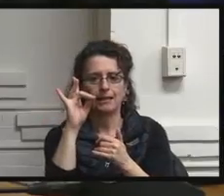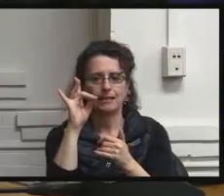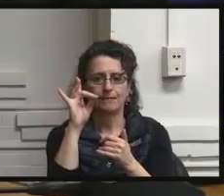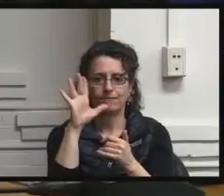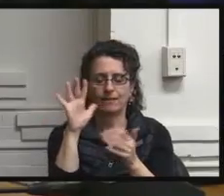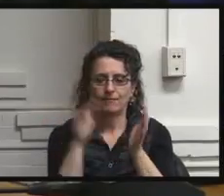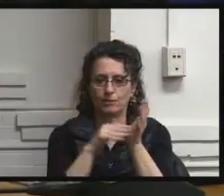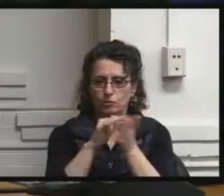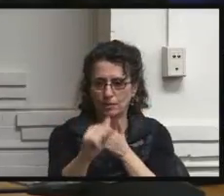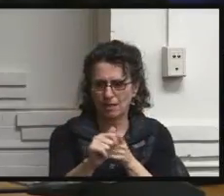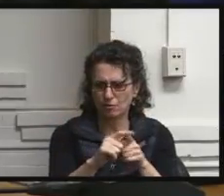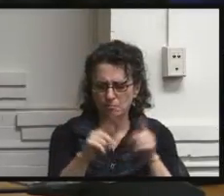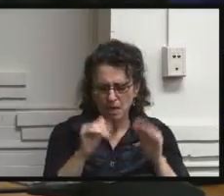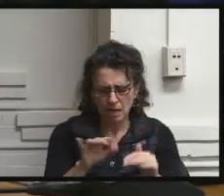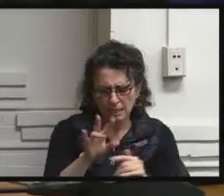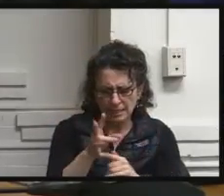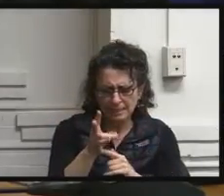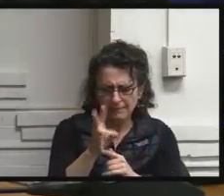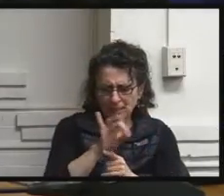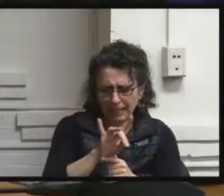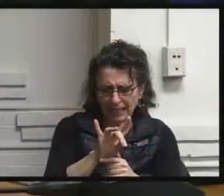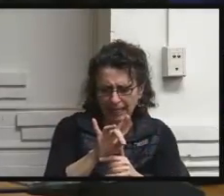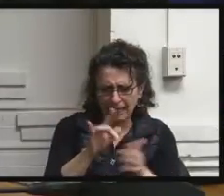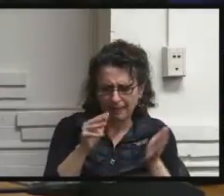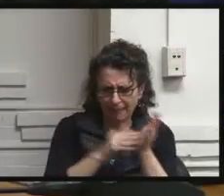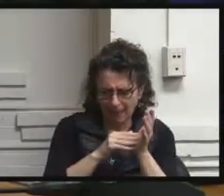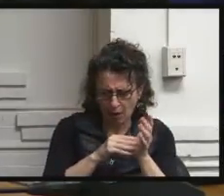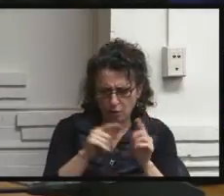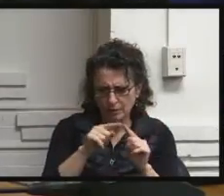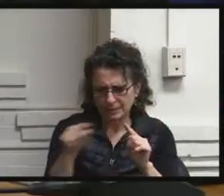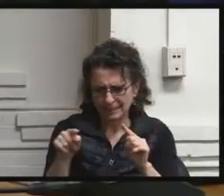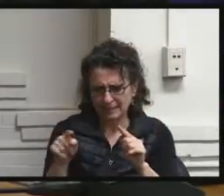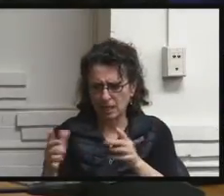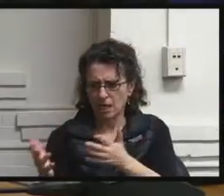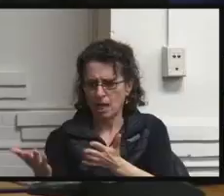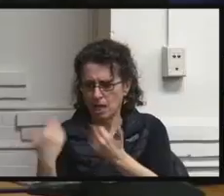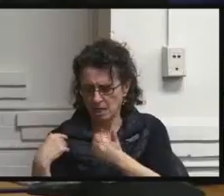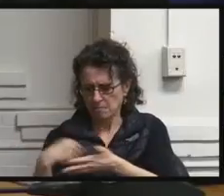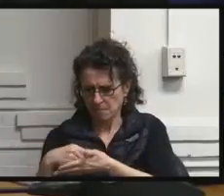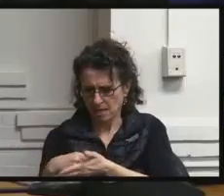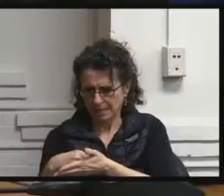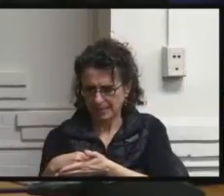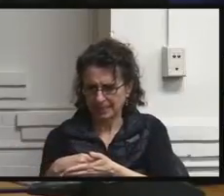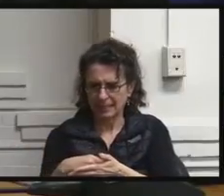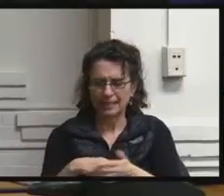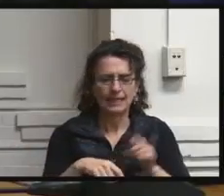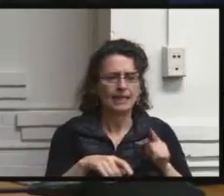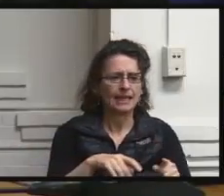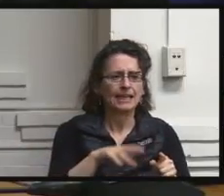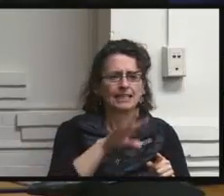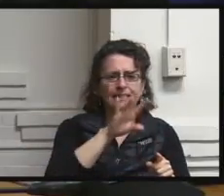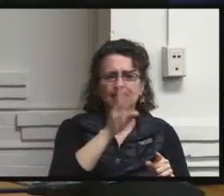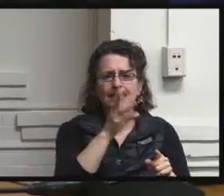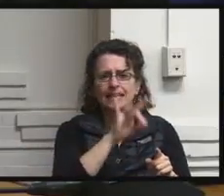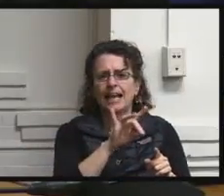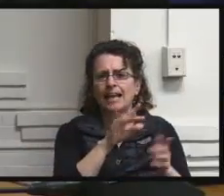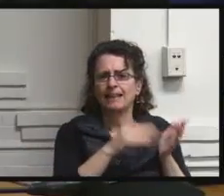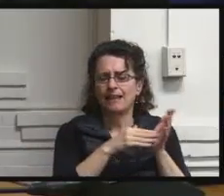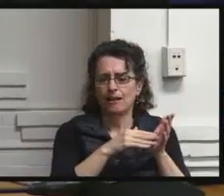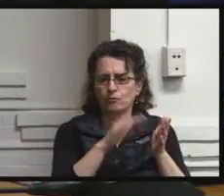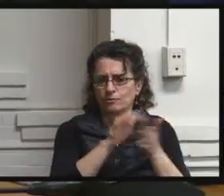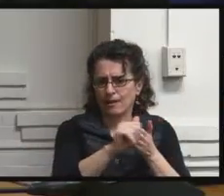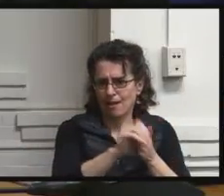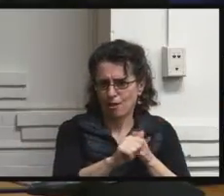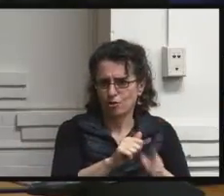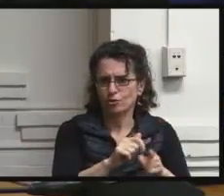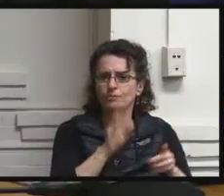$78,000 in change in revenue and only $67,000 in expenses and a $10,000 surplus. Right. So wait.